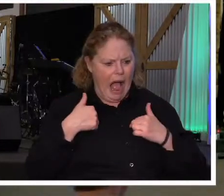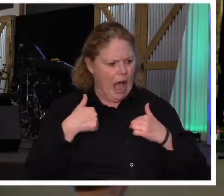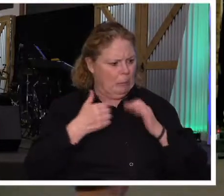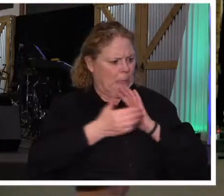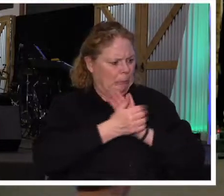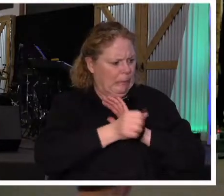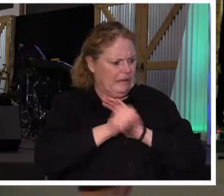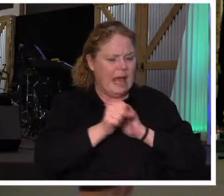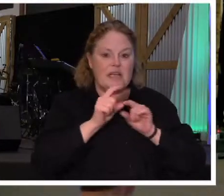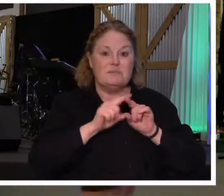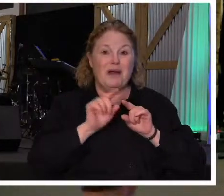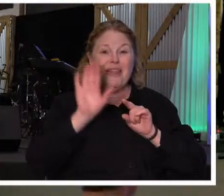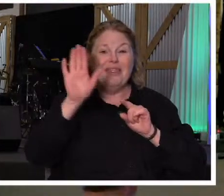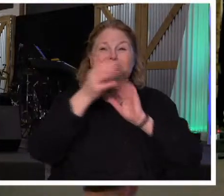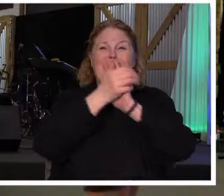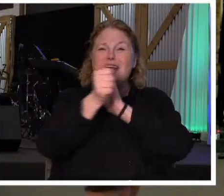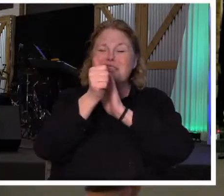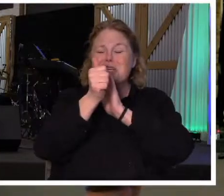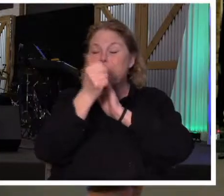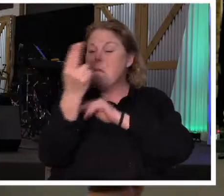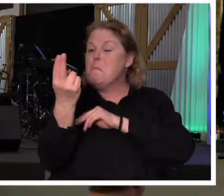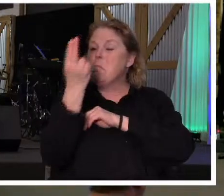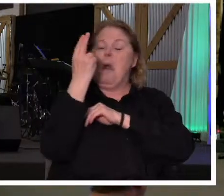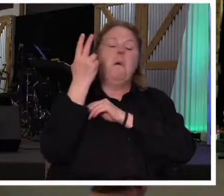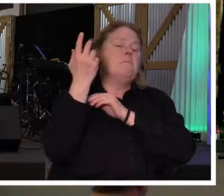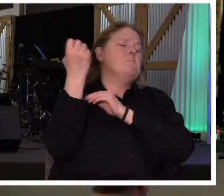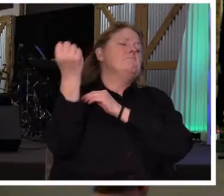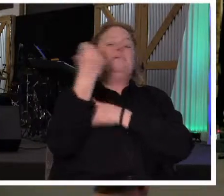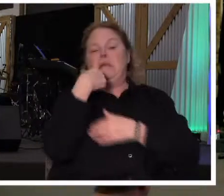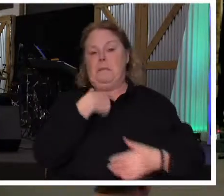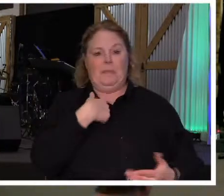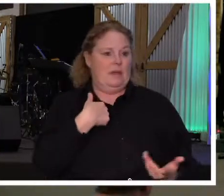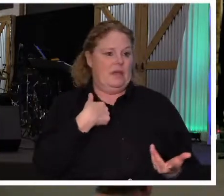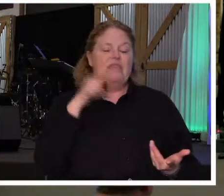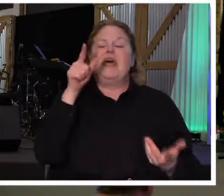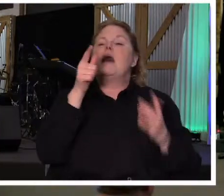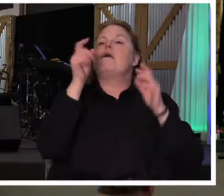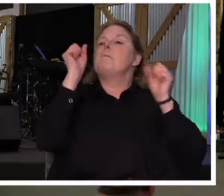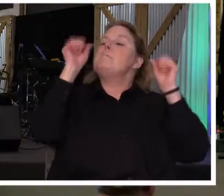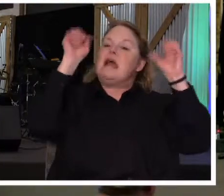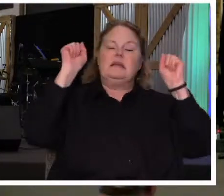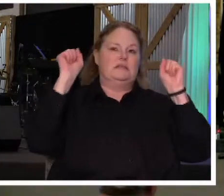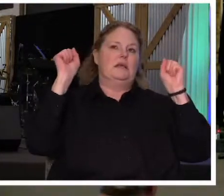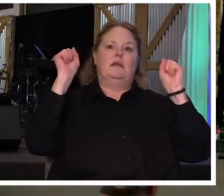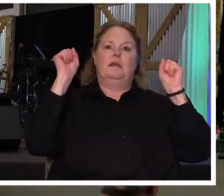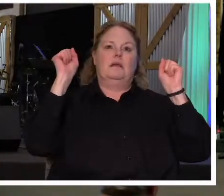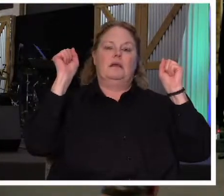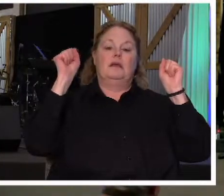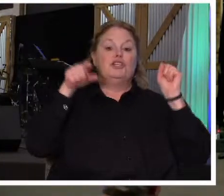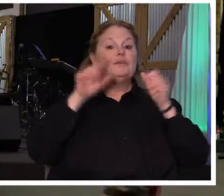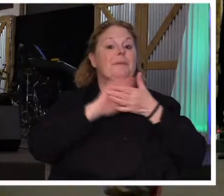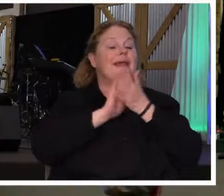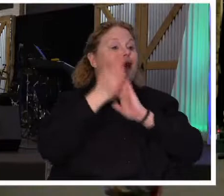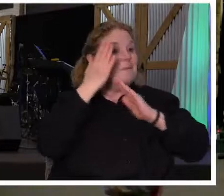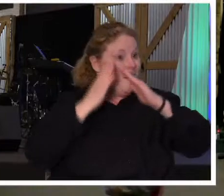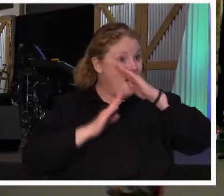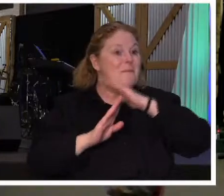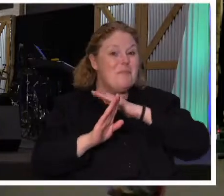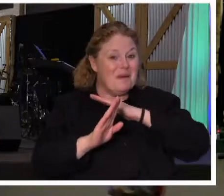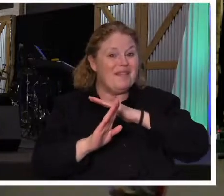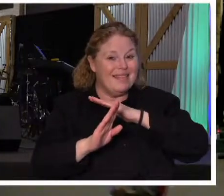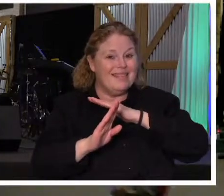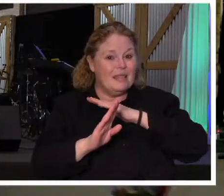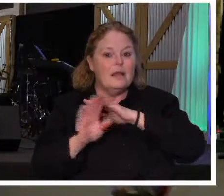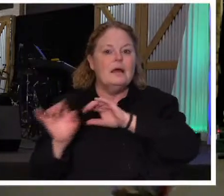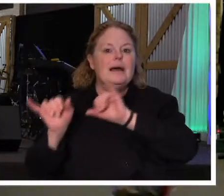be, those voices were inaccessible in their ability. And it humbled her. I think of the same